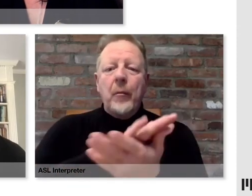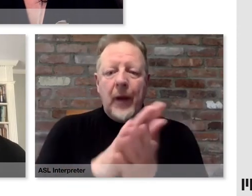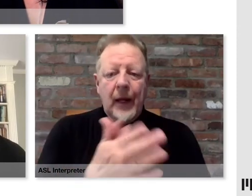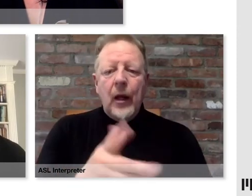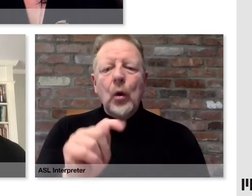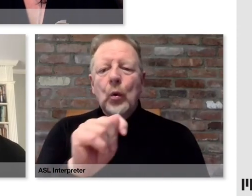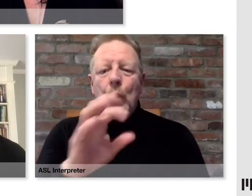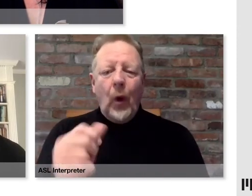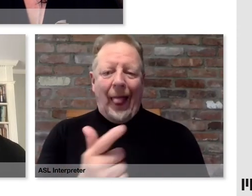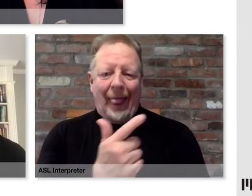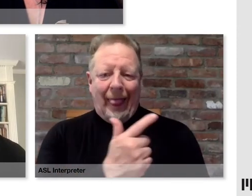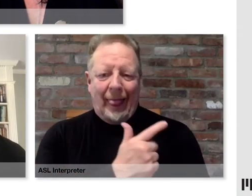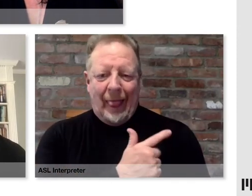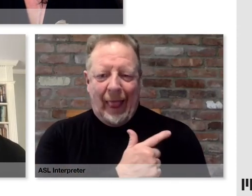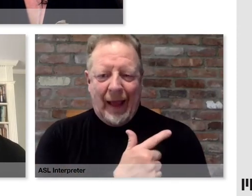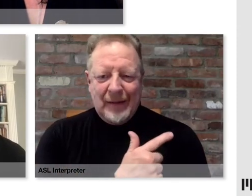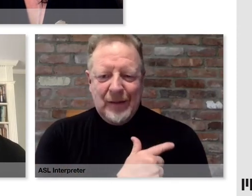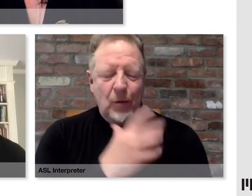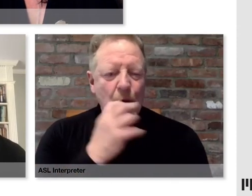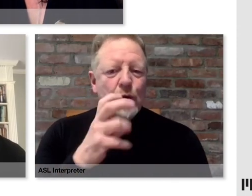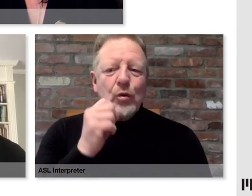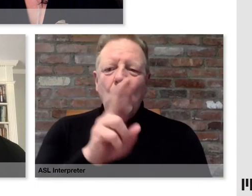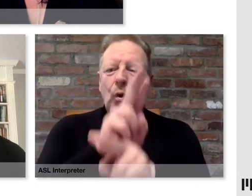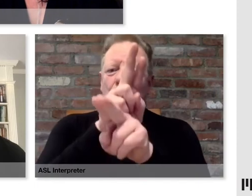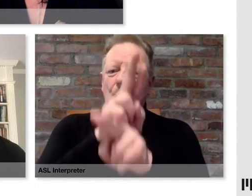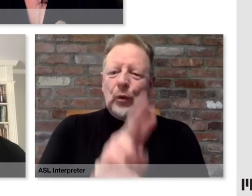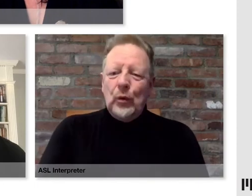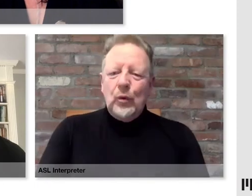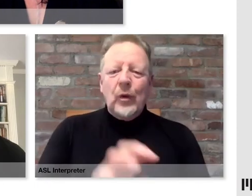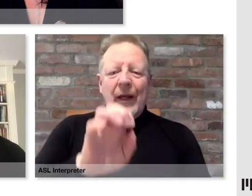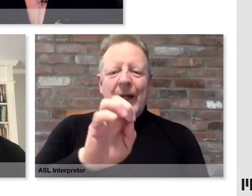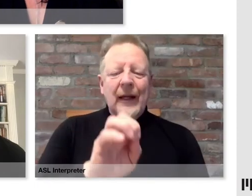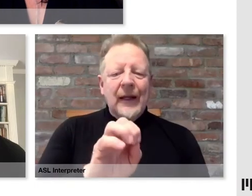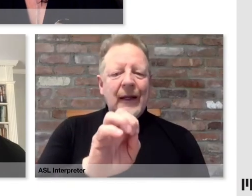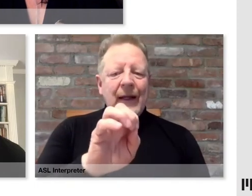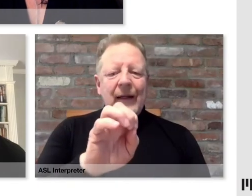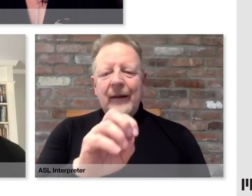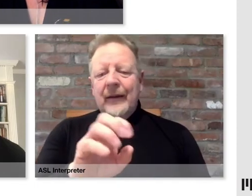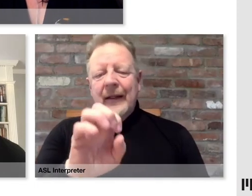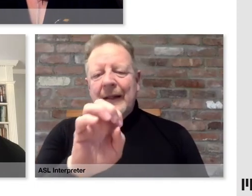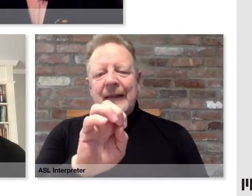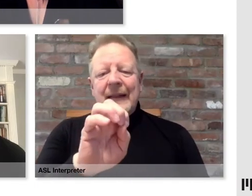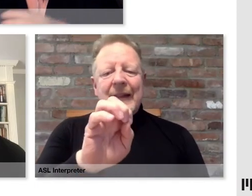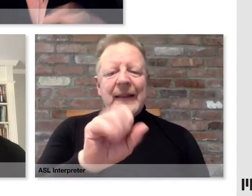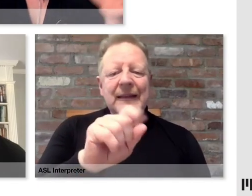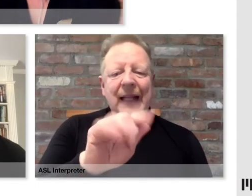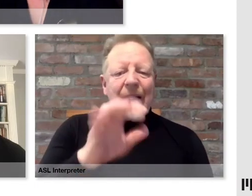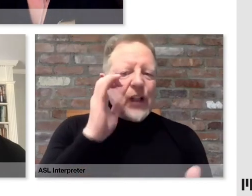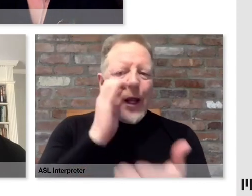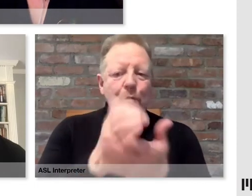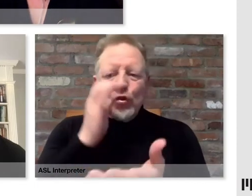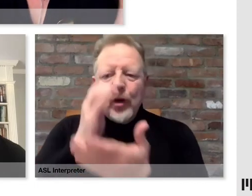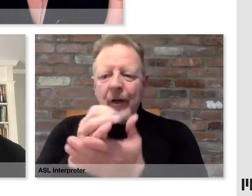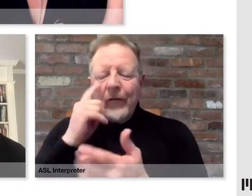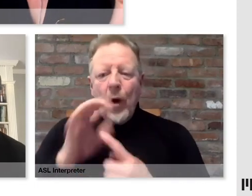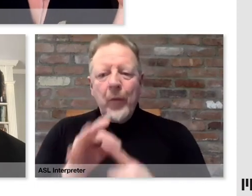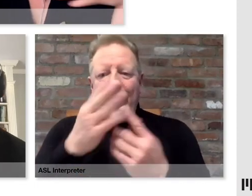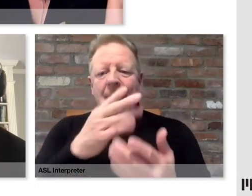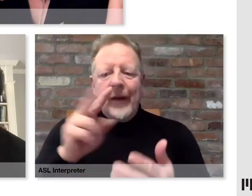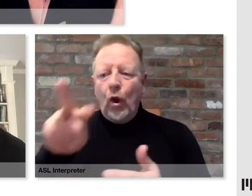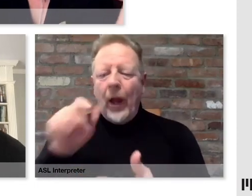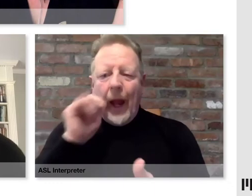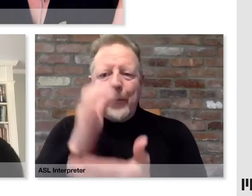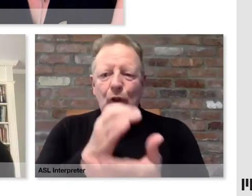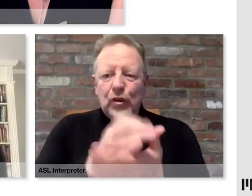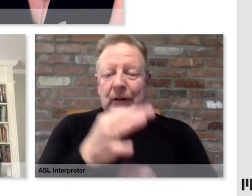lazy because they're so used to established vernaculars and established imagery for particular things. So